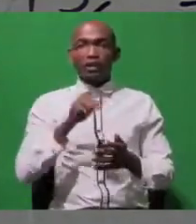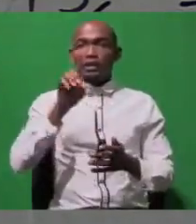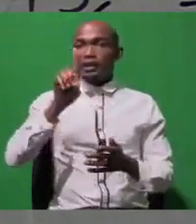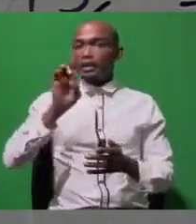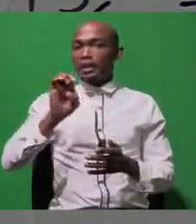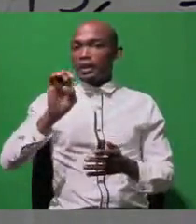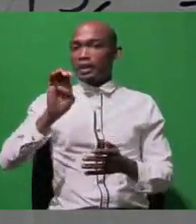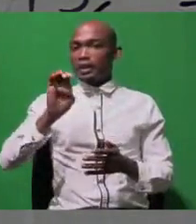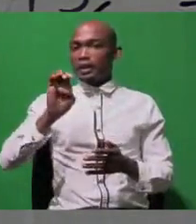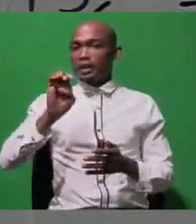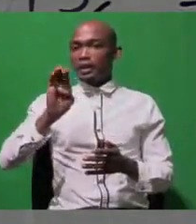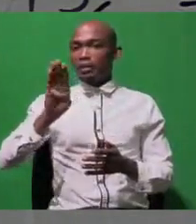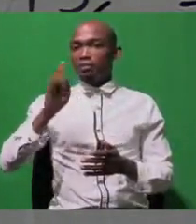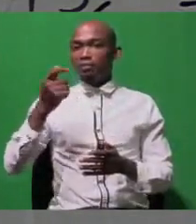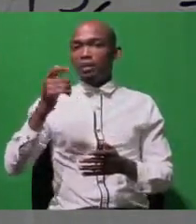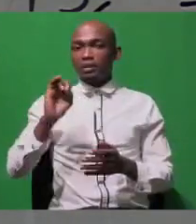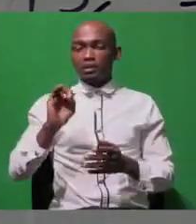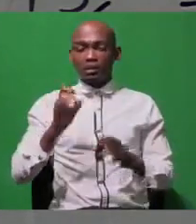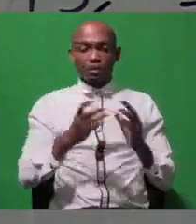credit.